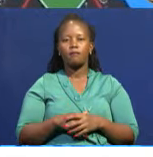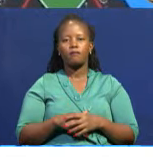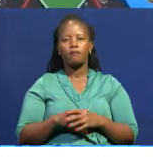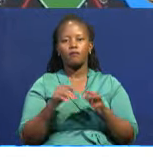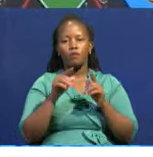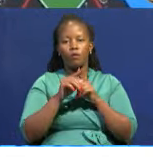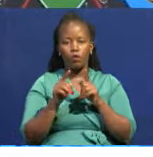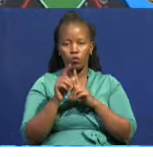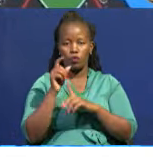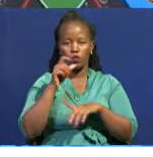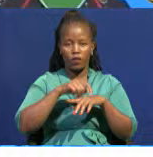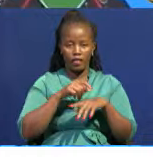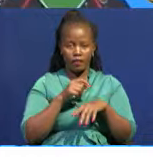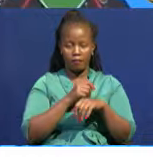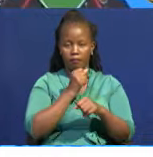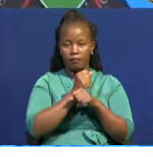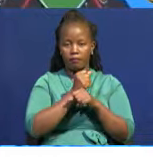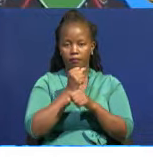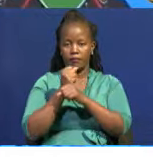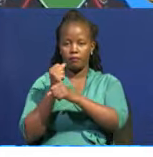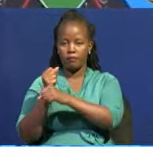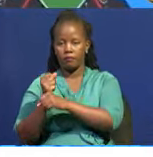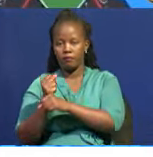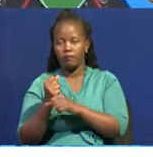as they work.